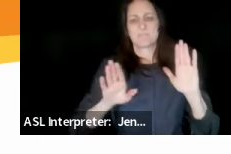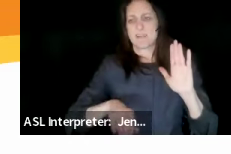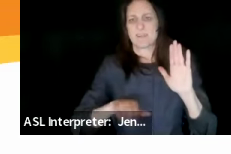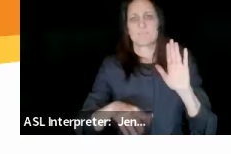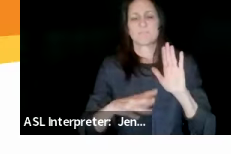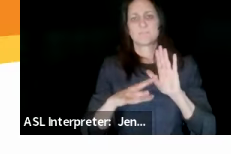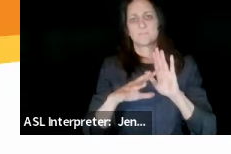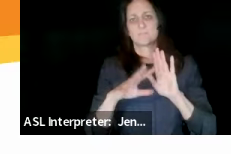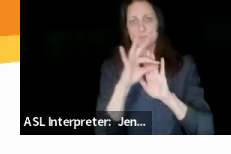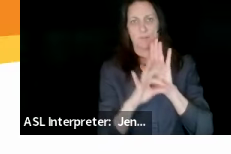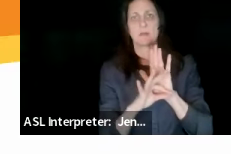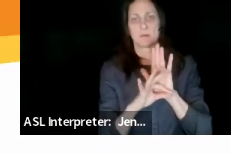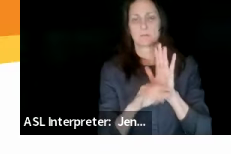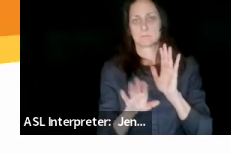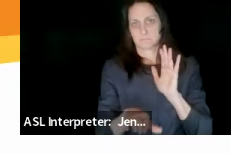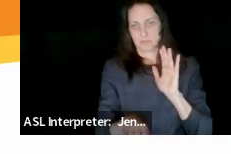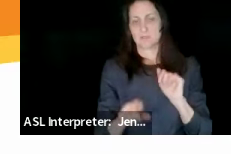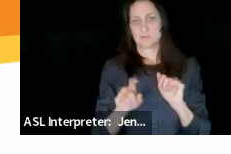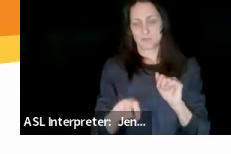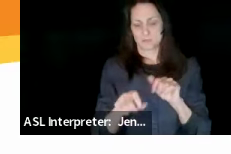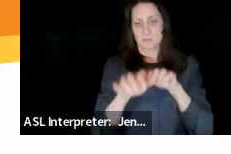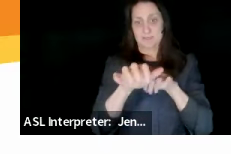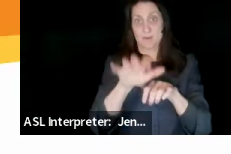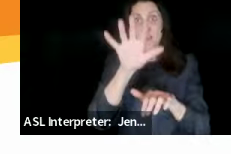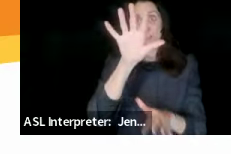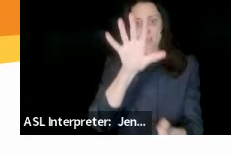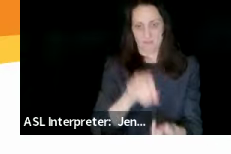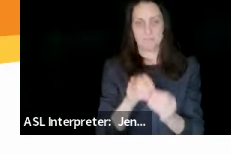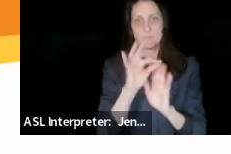and it should all, come together there.